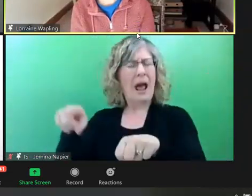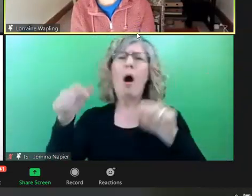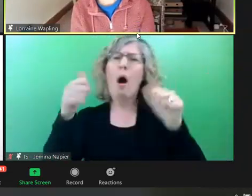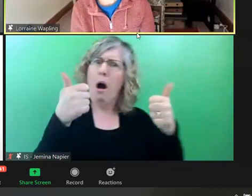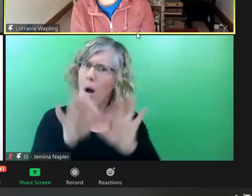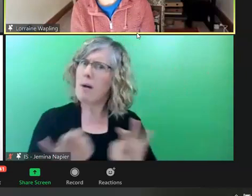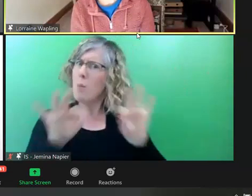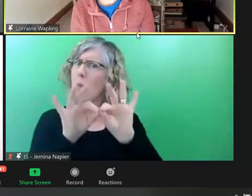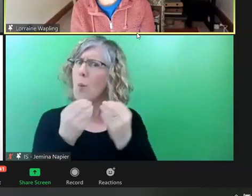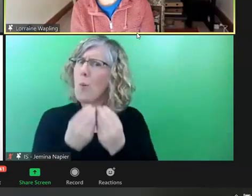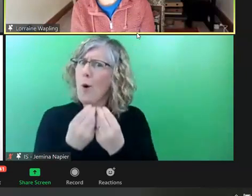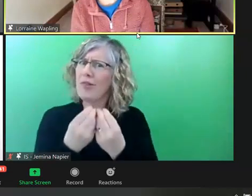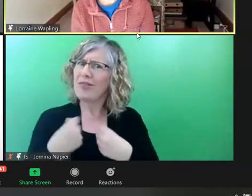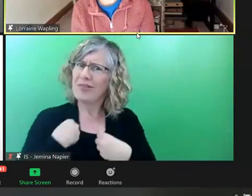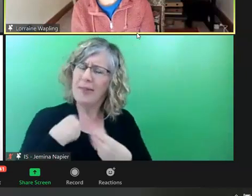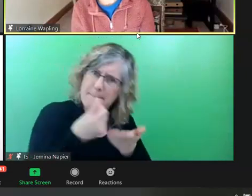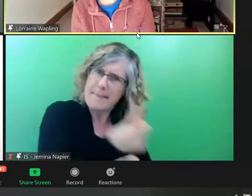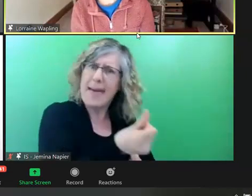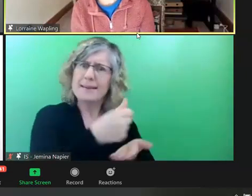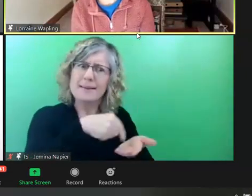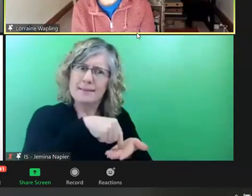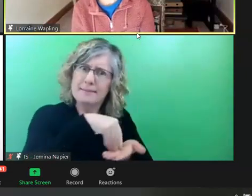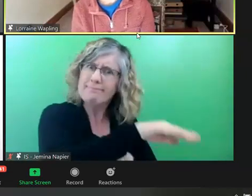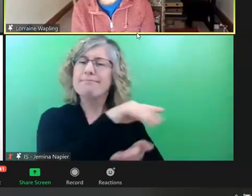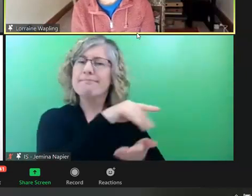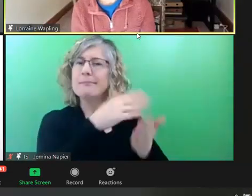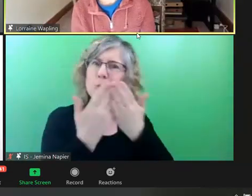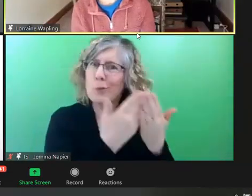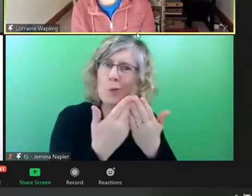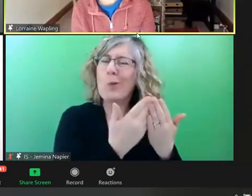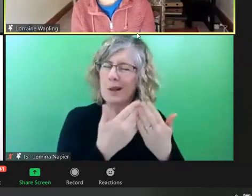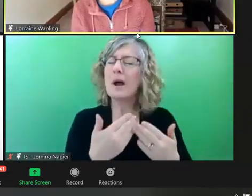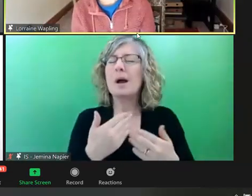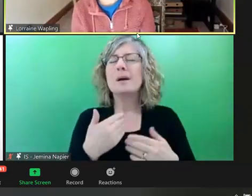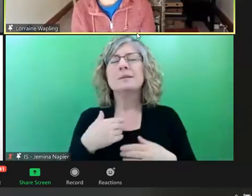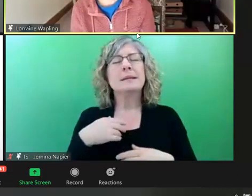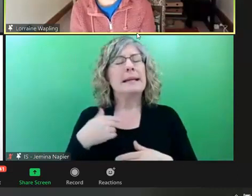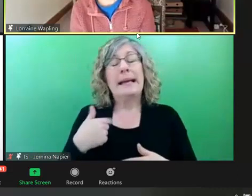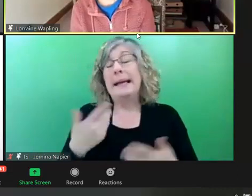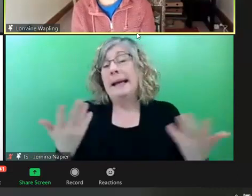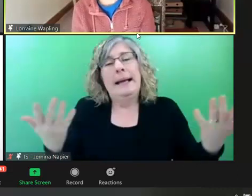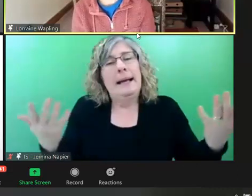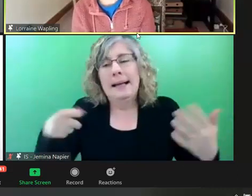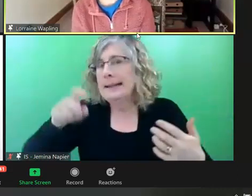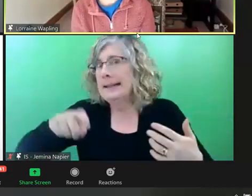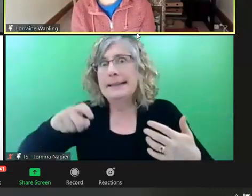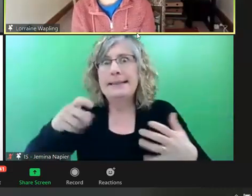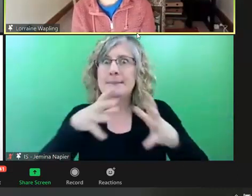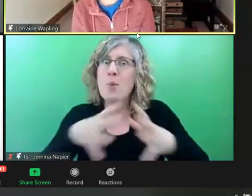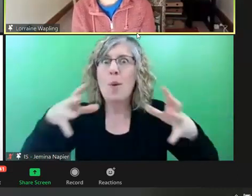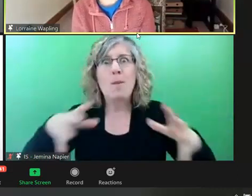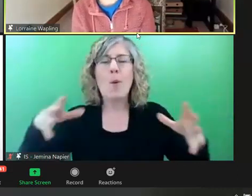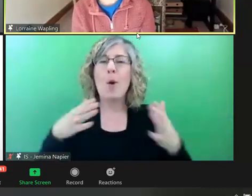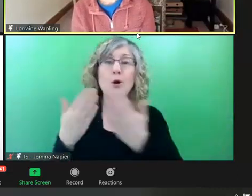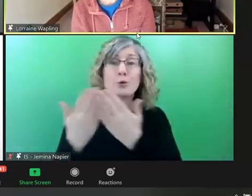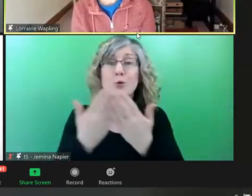early identification to, you know, better teacher training, better schools. We need more schools that are accessible closer